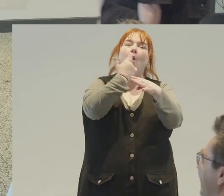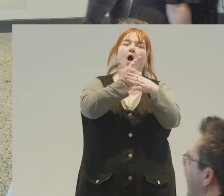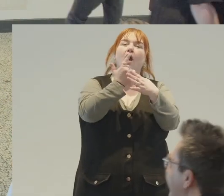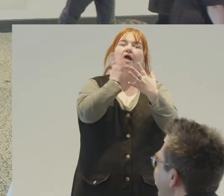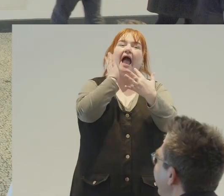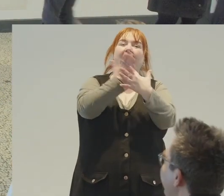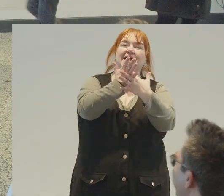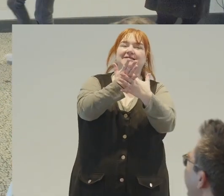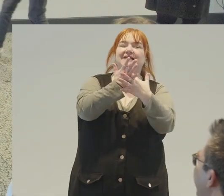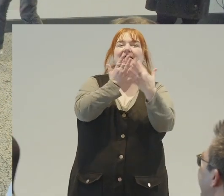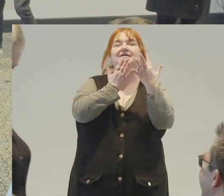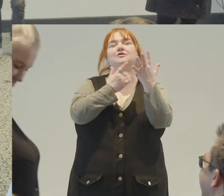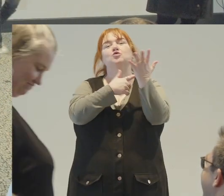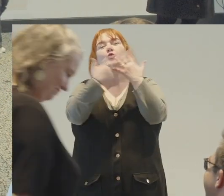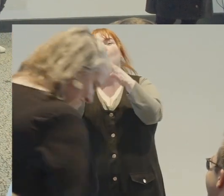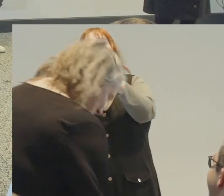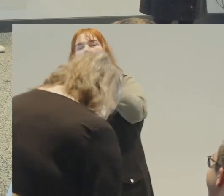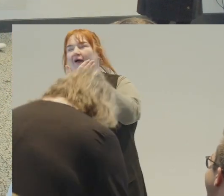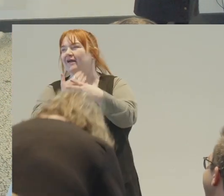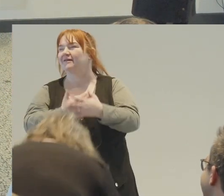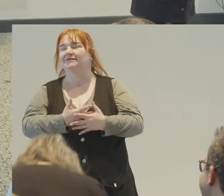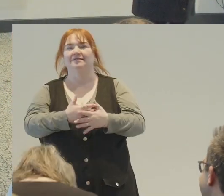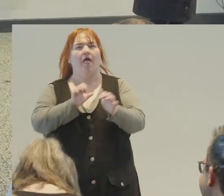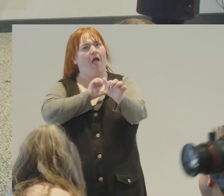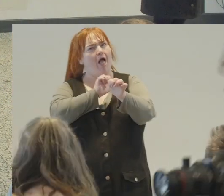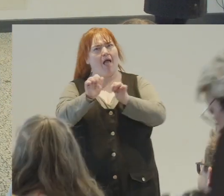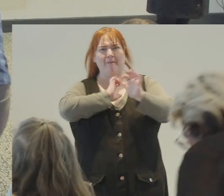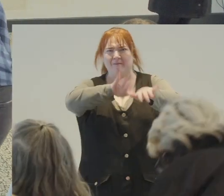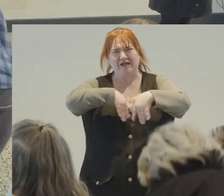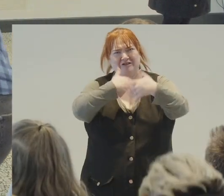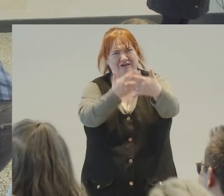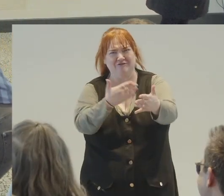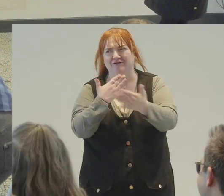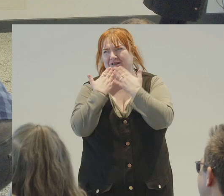That was the best introduction I've ever had. One sec.